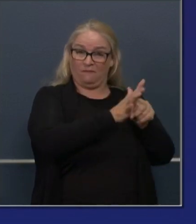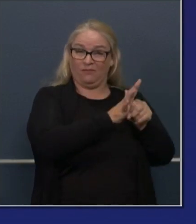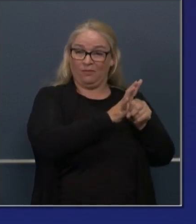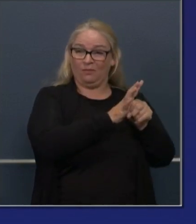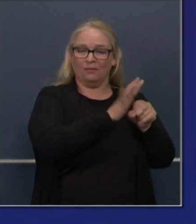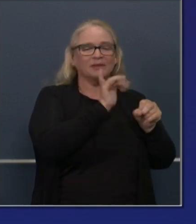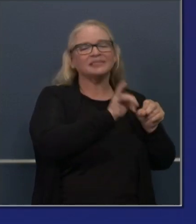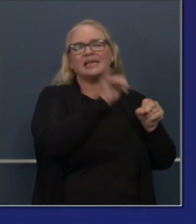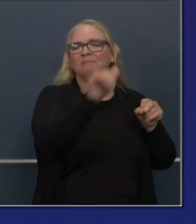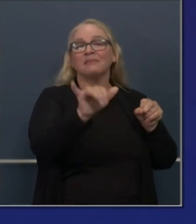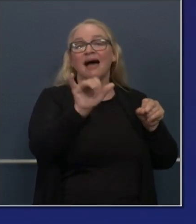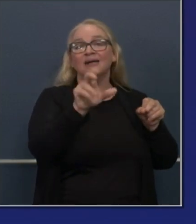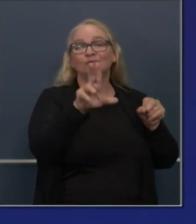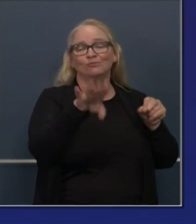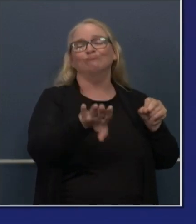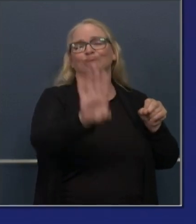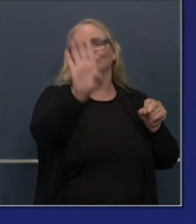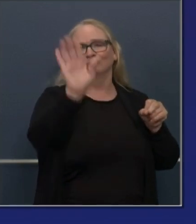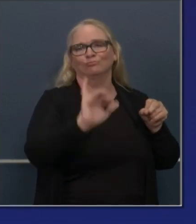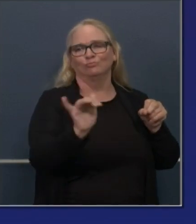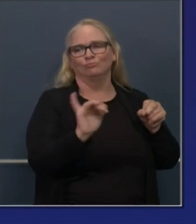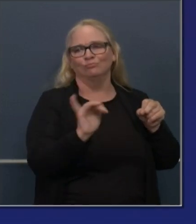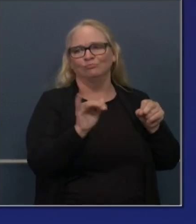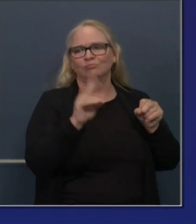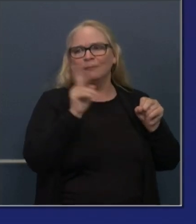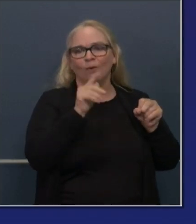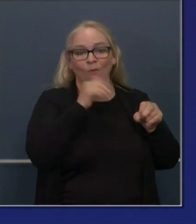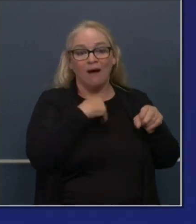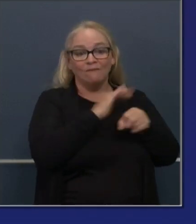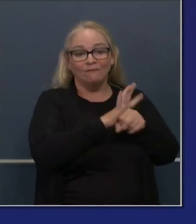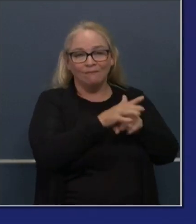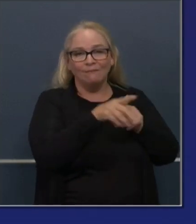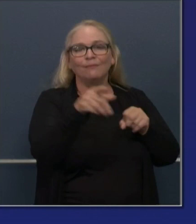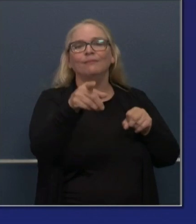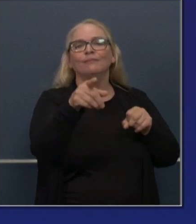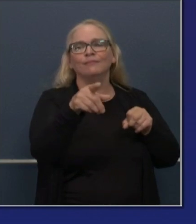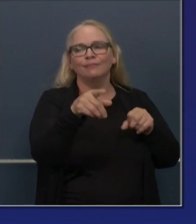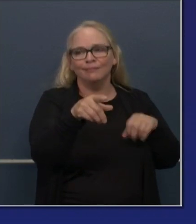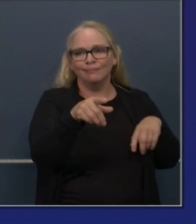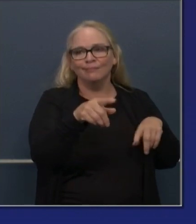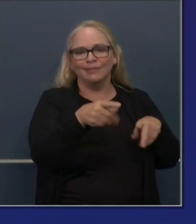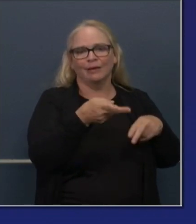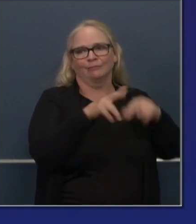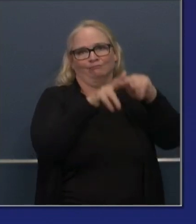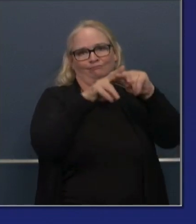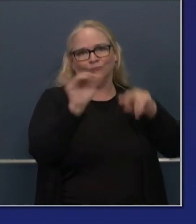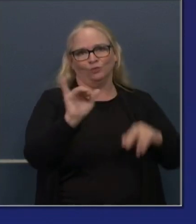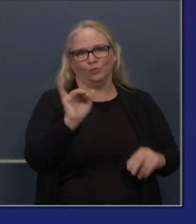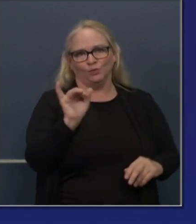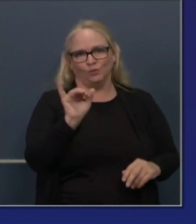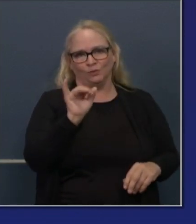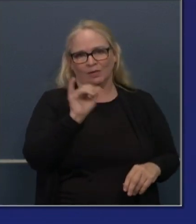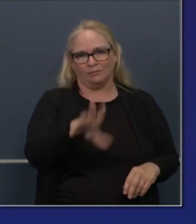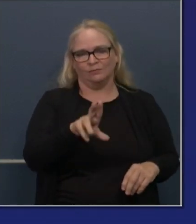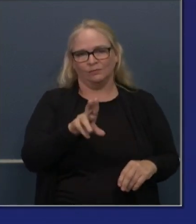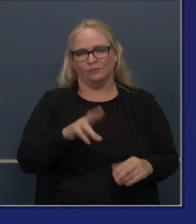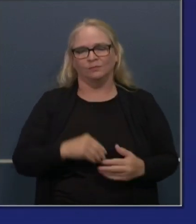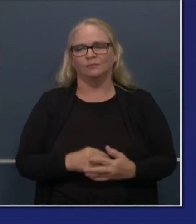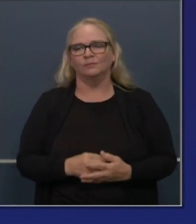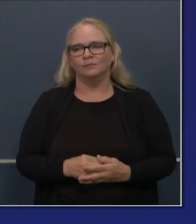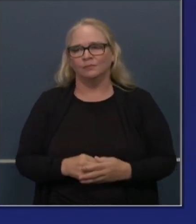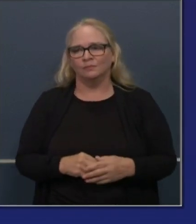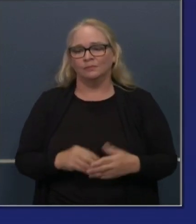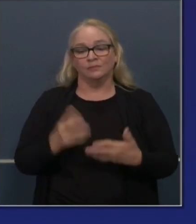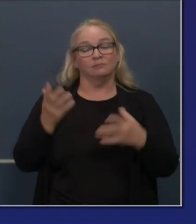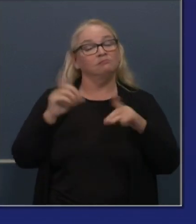increases as well. Not dissimilar to the hospitalizations. 2 weeks ago, we announced